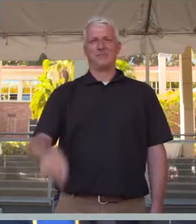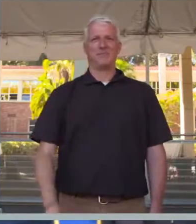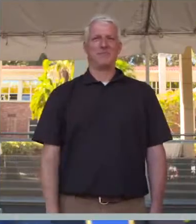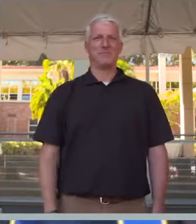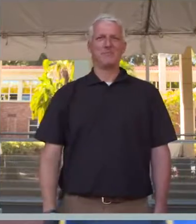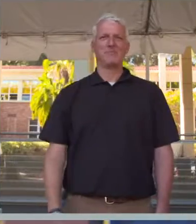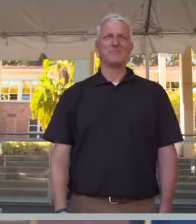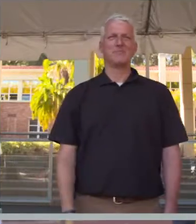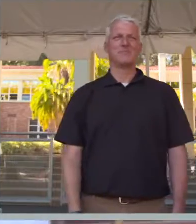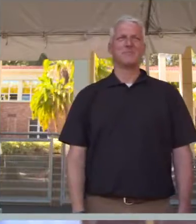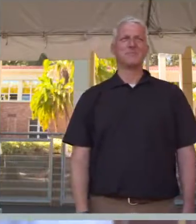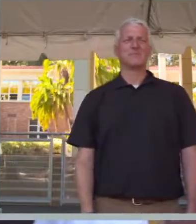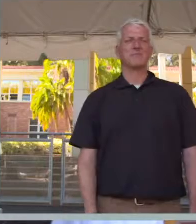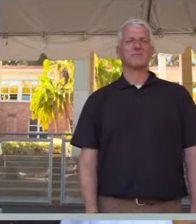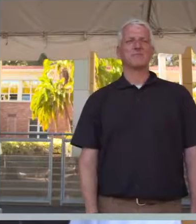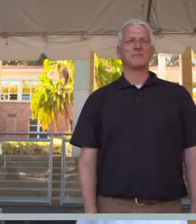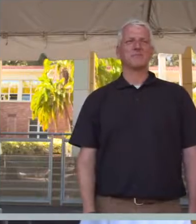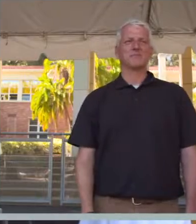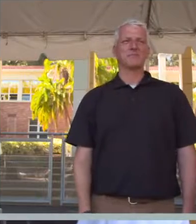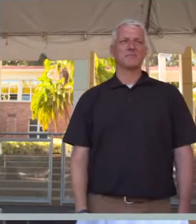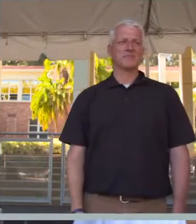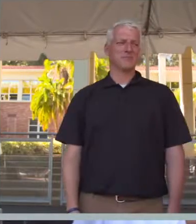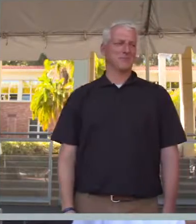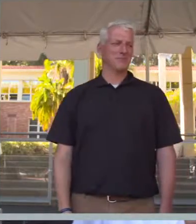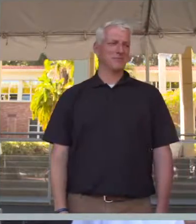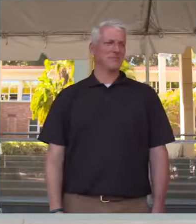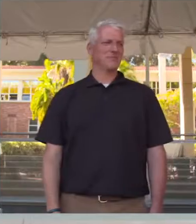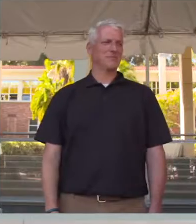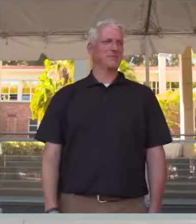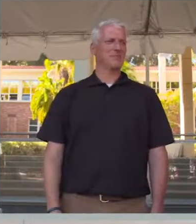Aisha Shanzay Duranyi.